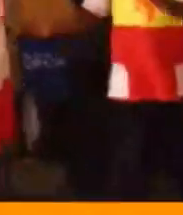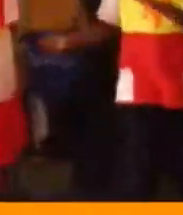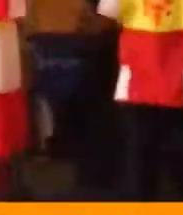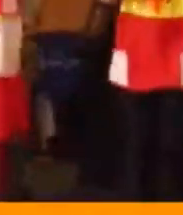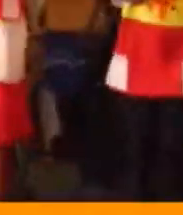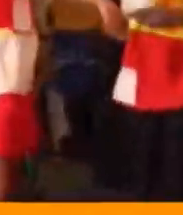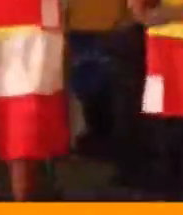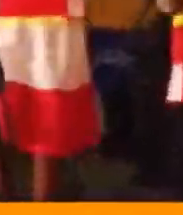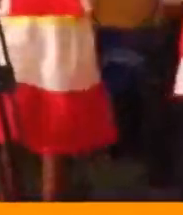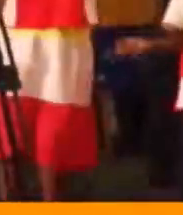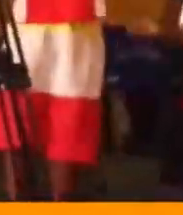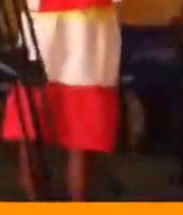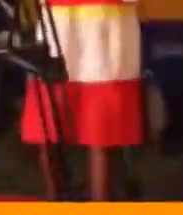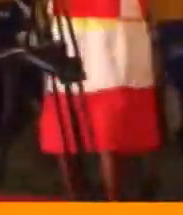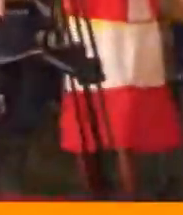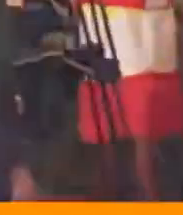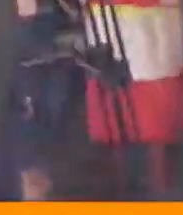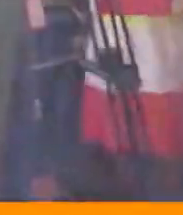foreign